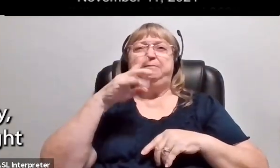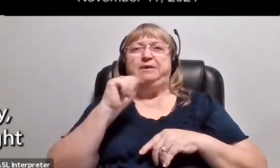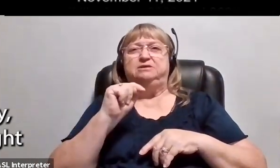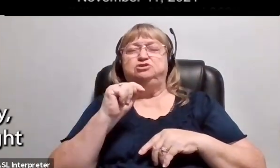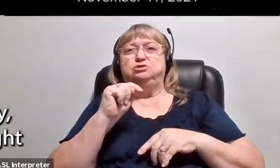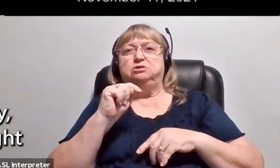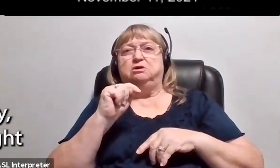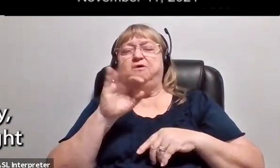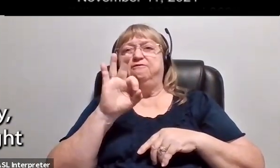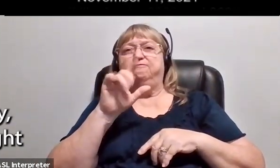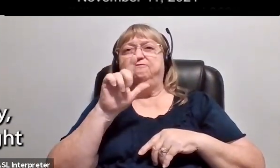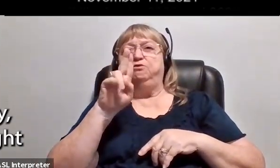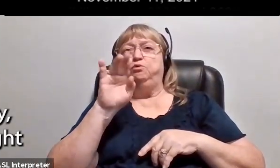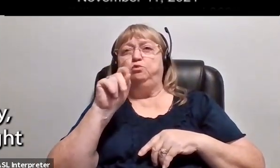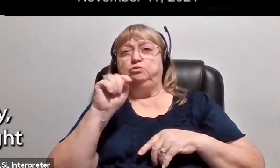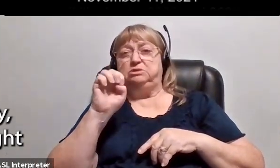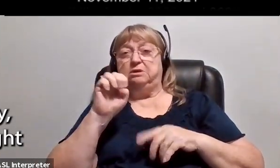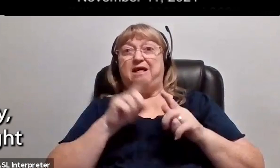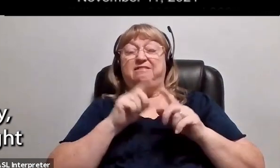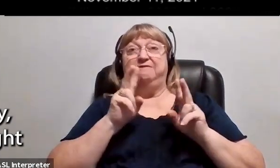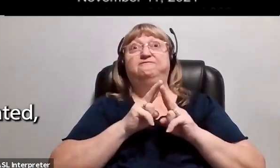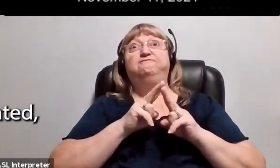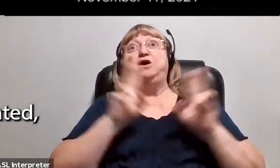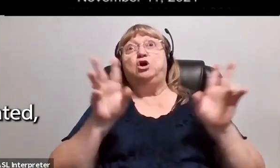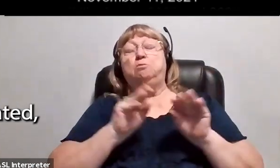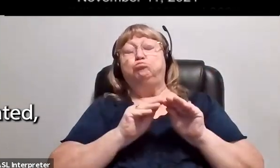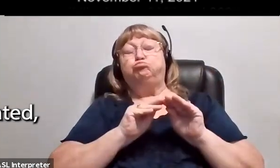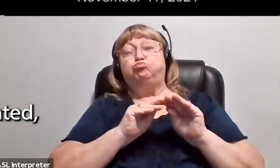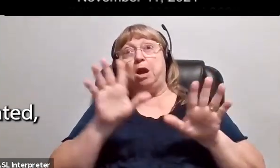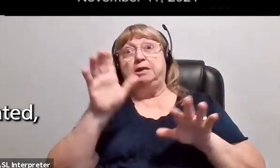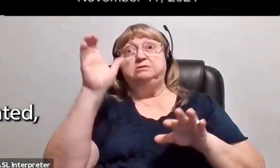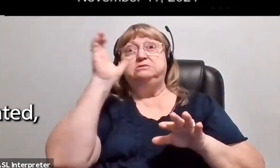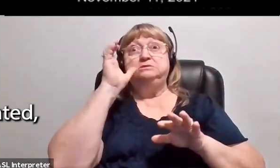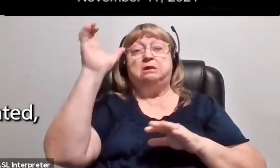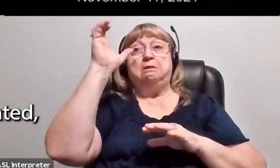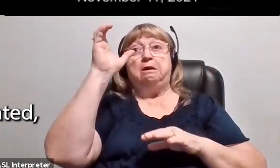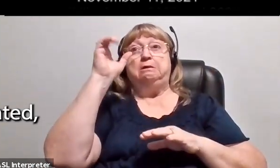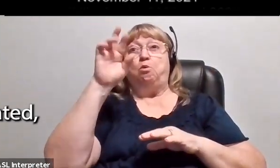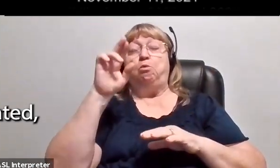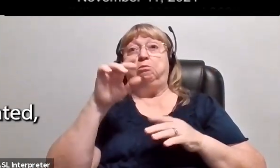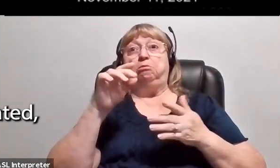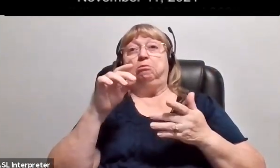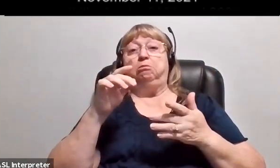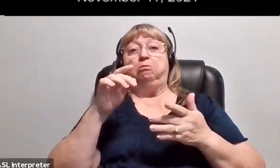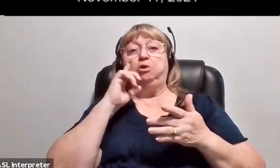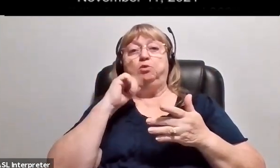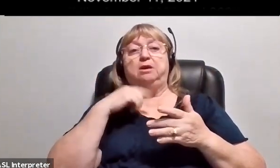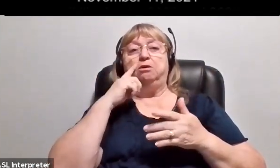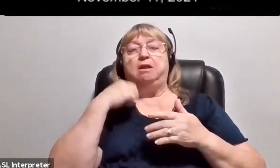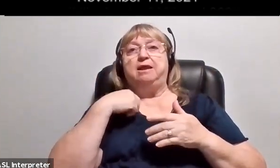you've just heard a flute. And in very, very bright light and extremely bright sunlight, or when the sensor is saturated, you hear a plucked string.